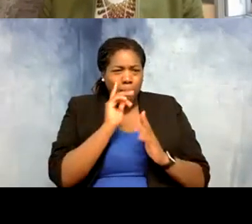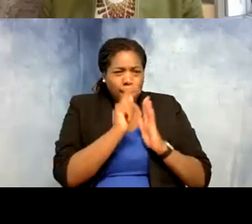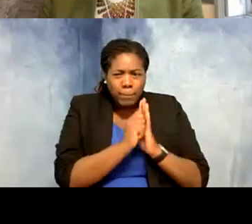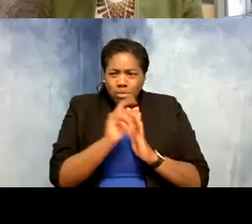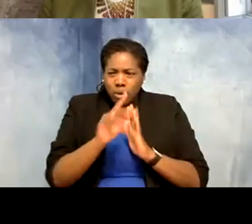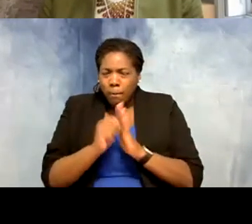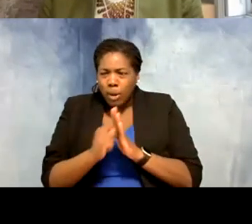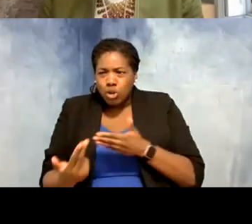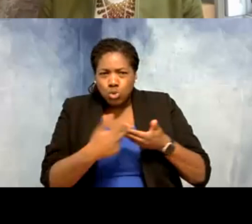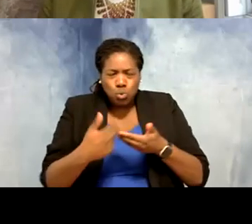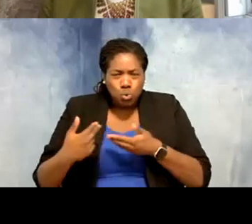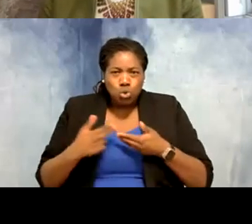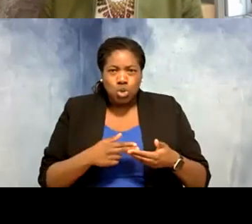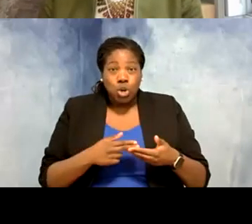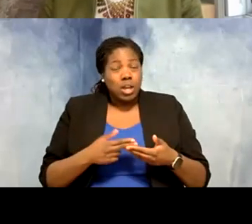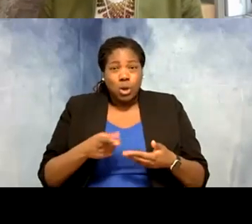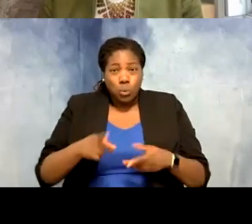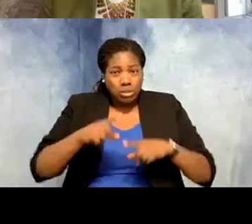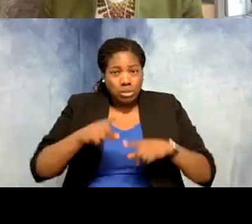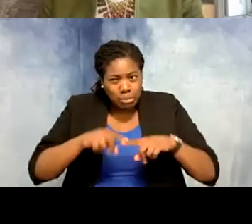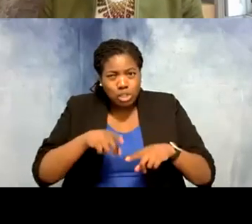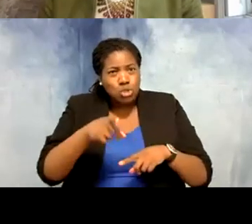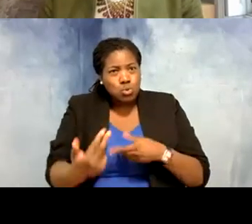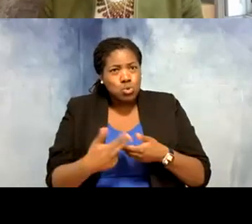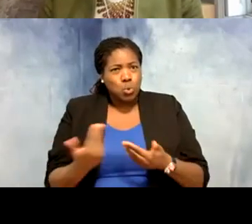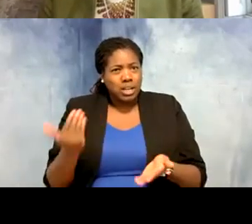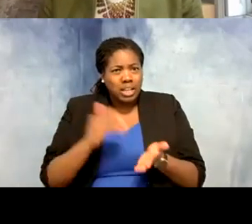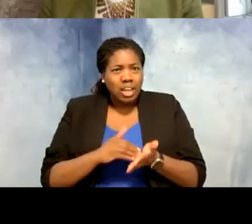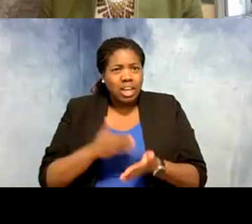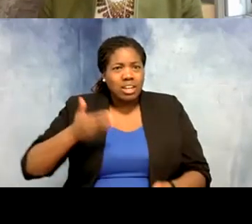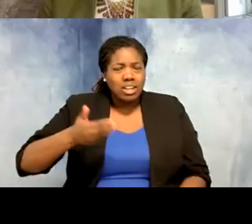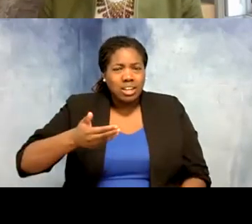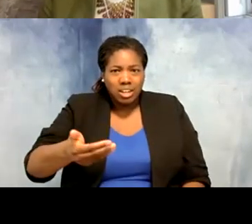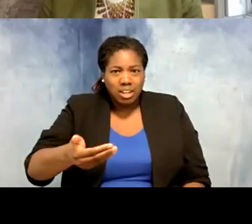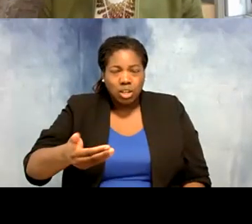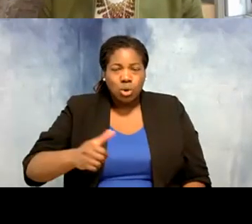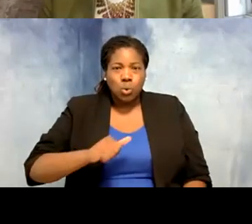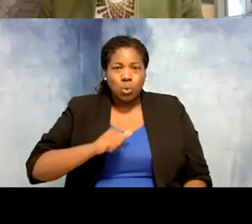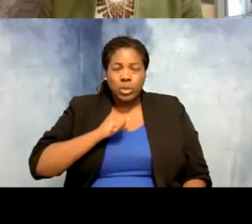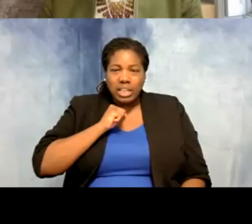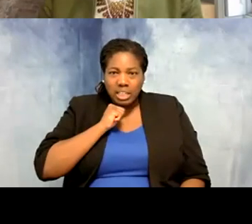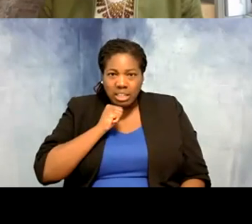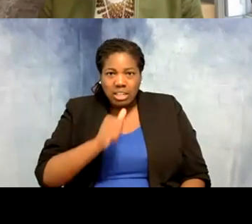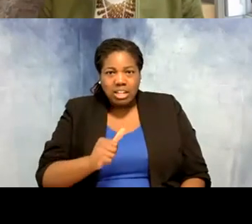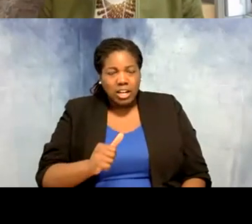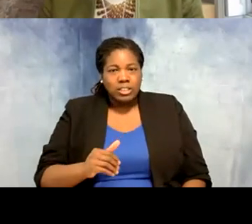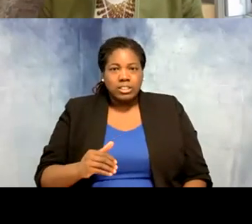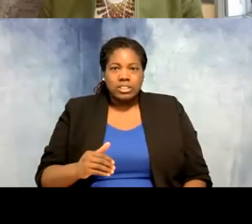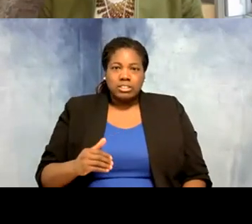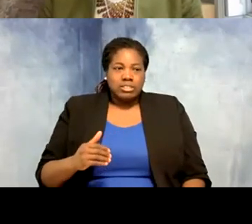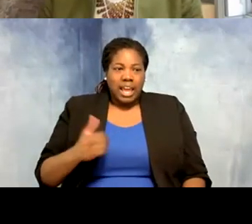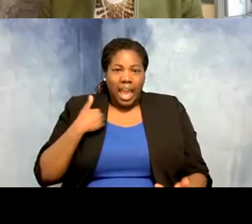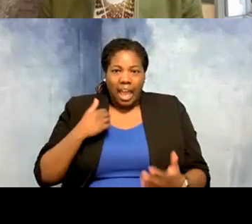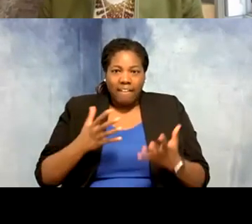and we count on you to join us in future moments. We could not meet this critical moment with so much force